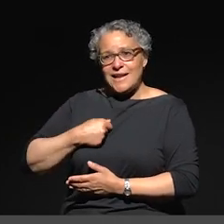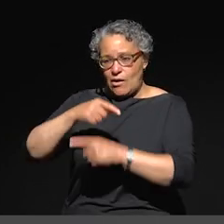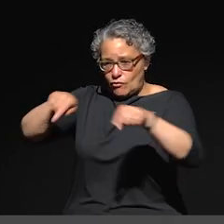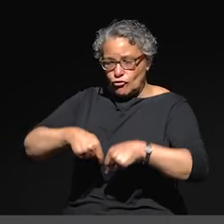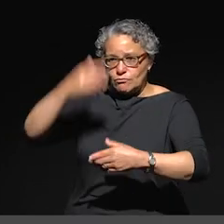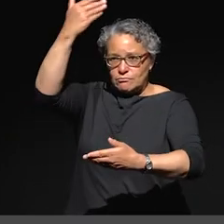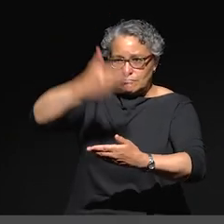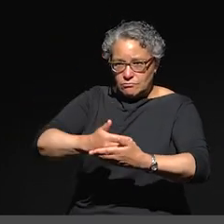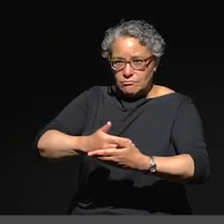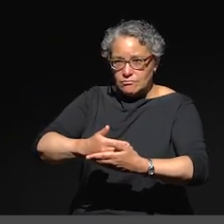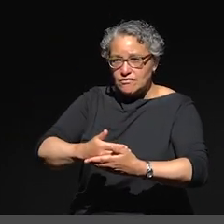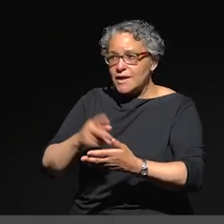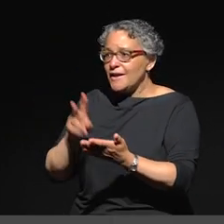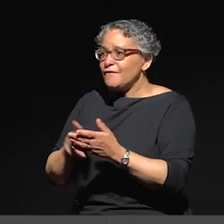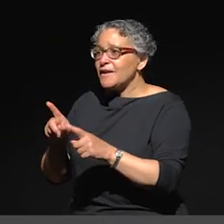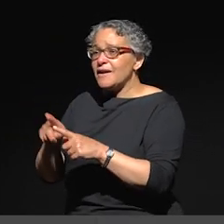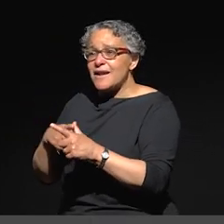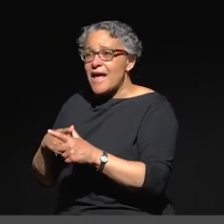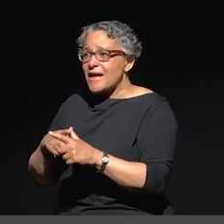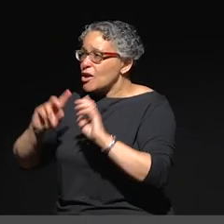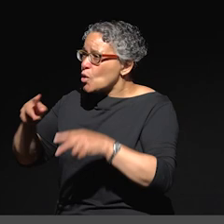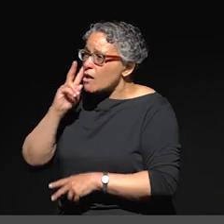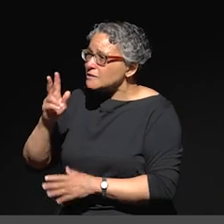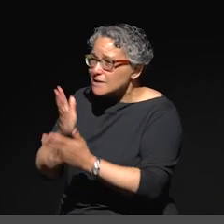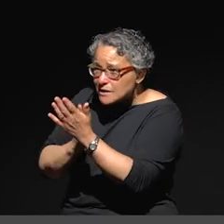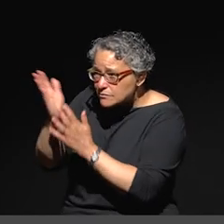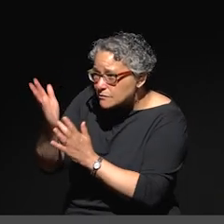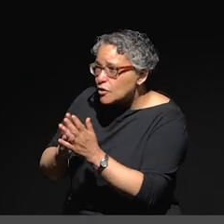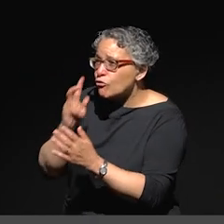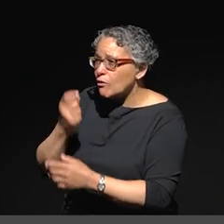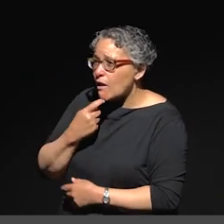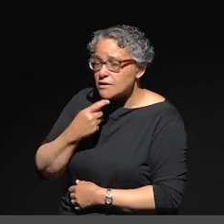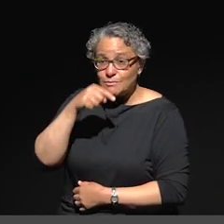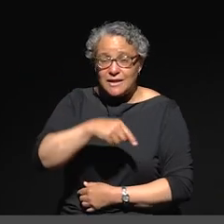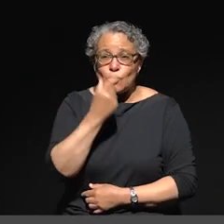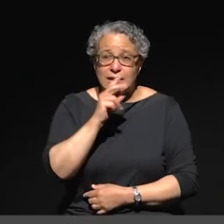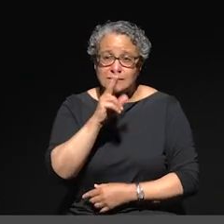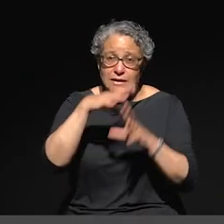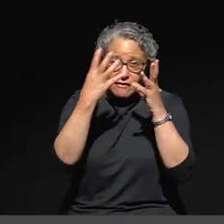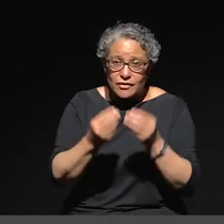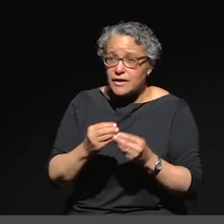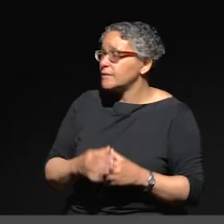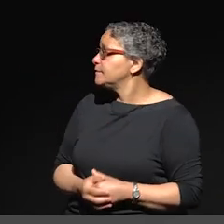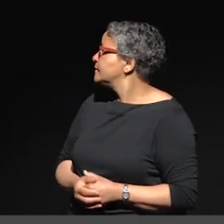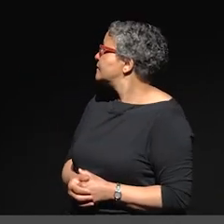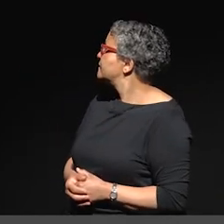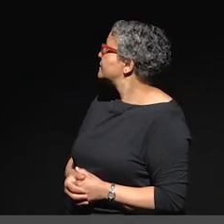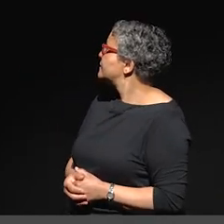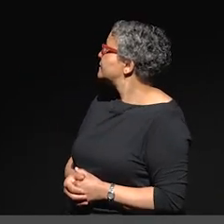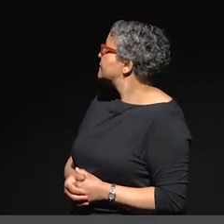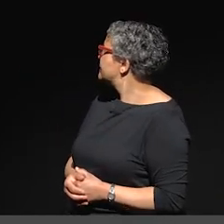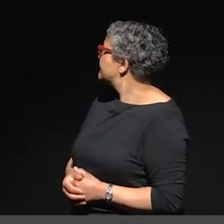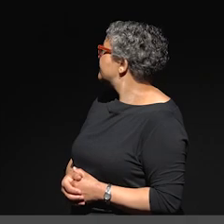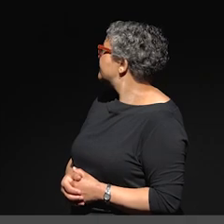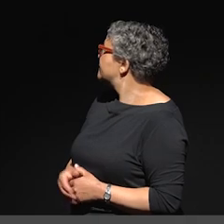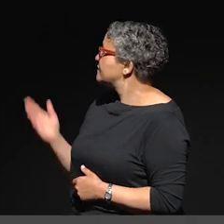can't really get at the V&A because they're up high, they're behind this green glass. You get a sense of their freshness. So it's just, that's an aside.